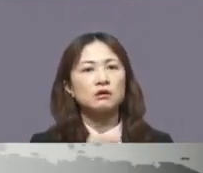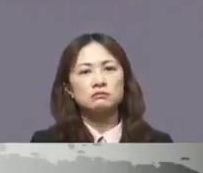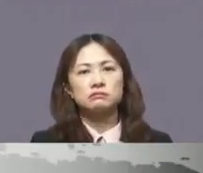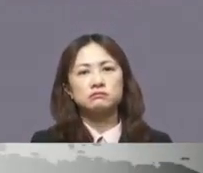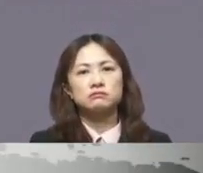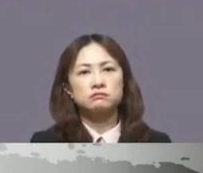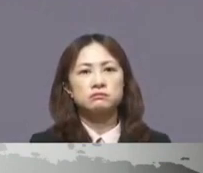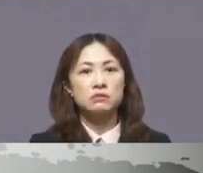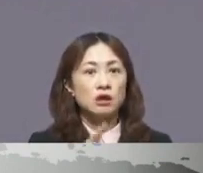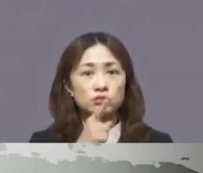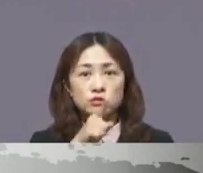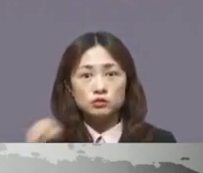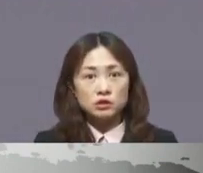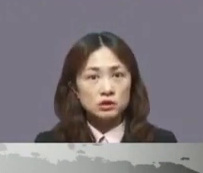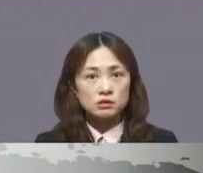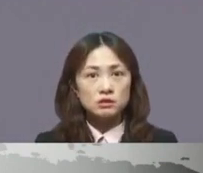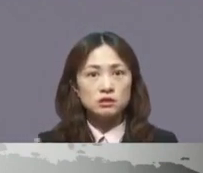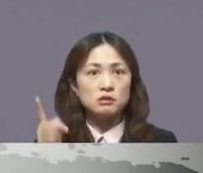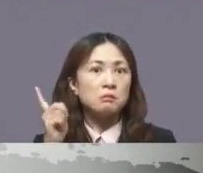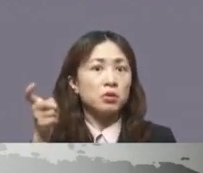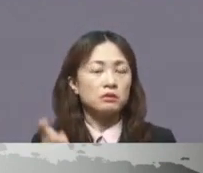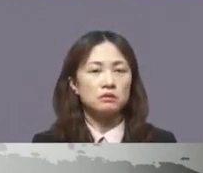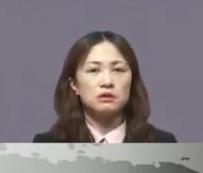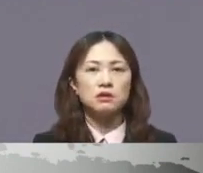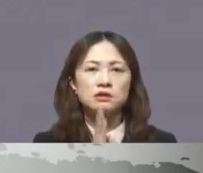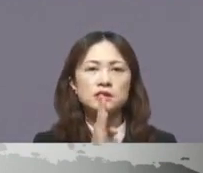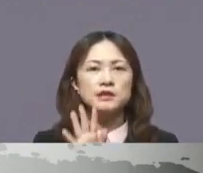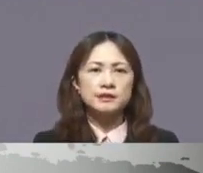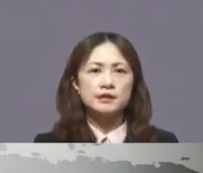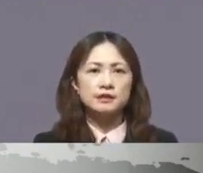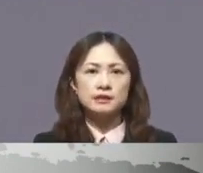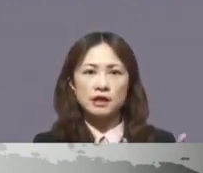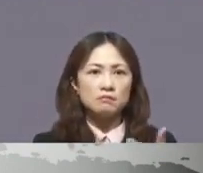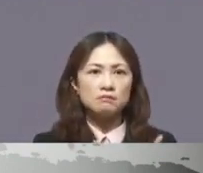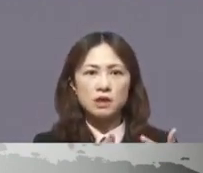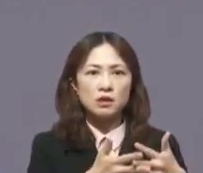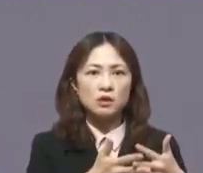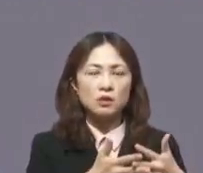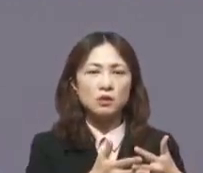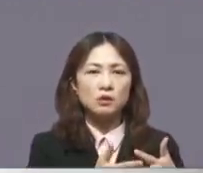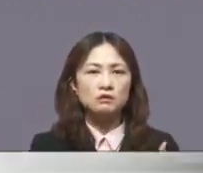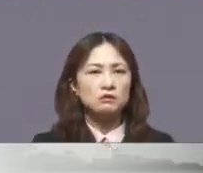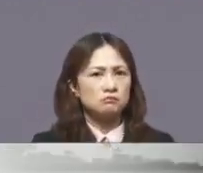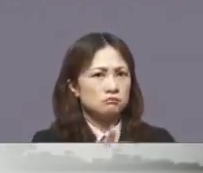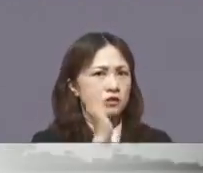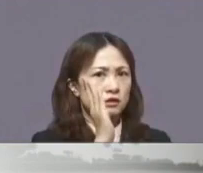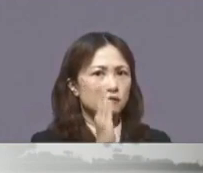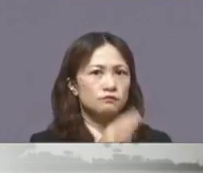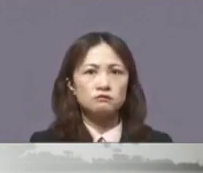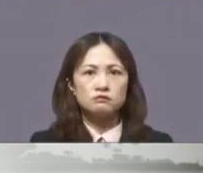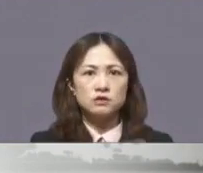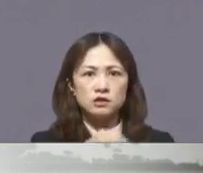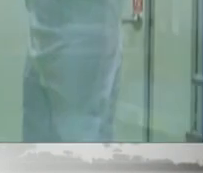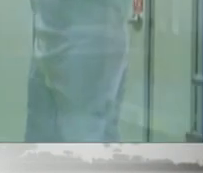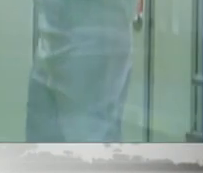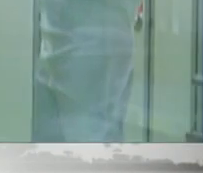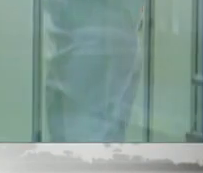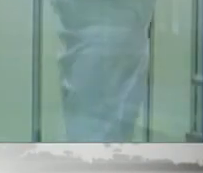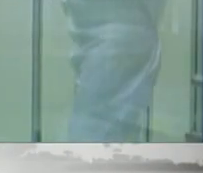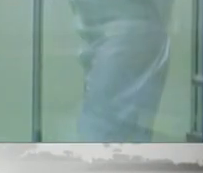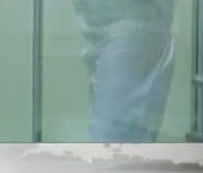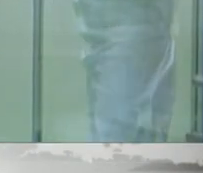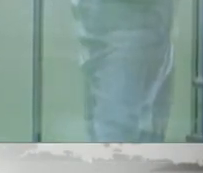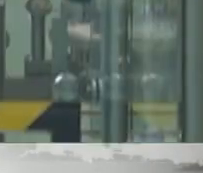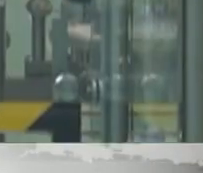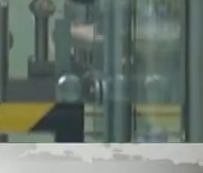It doesn't say no to immunobridging. It says that at the present stage, the FDA cannot offer an official position on the matter.